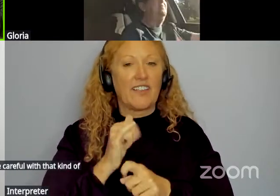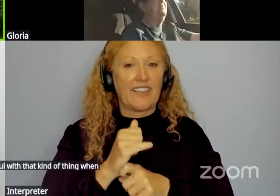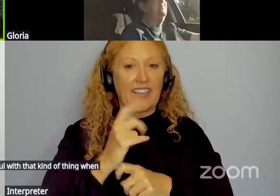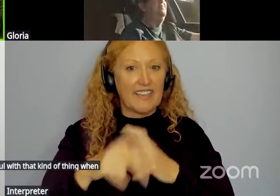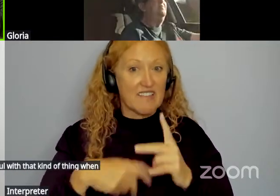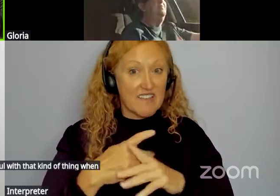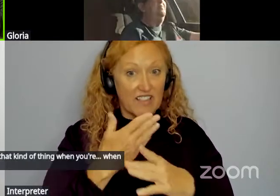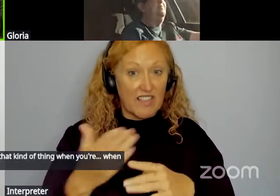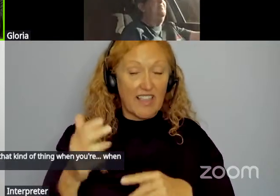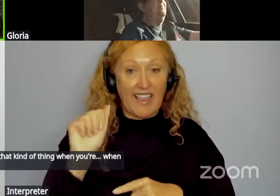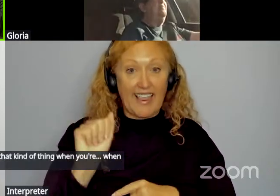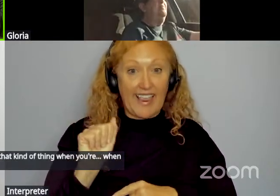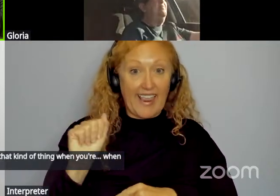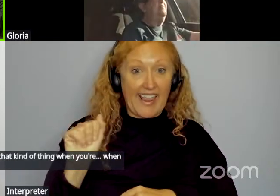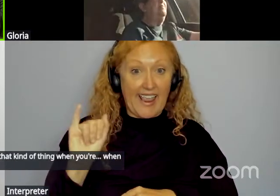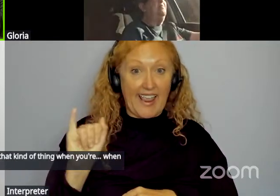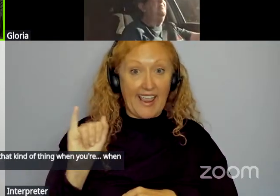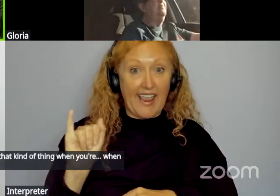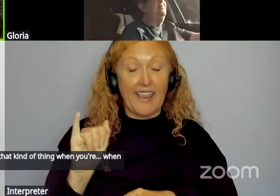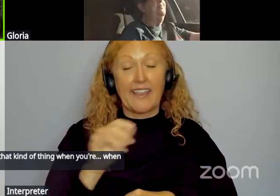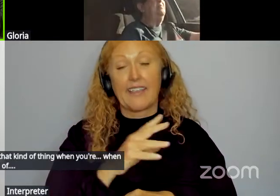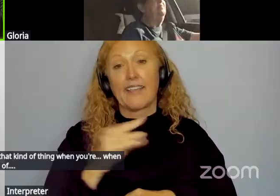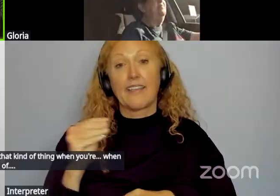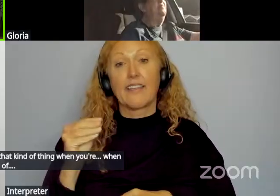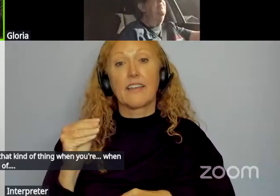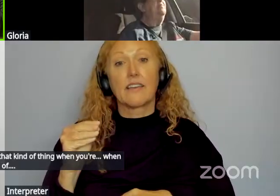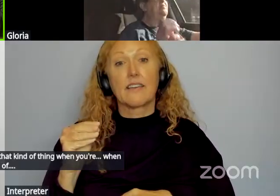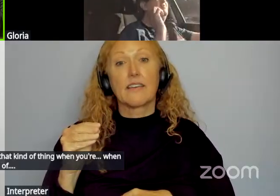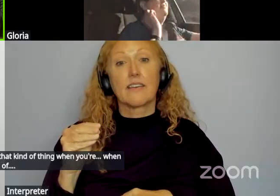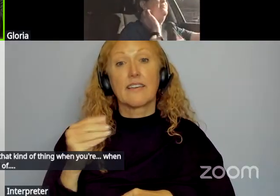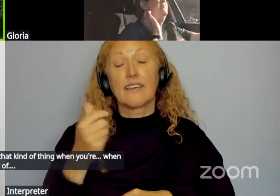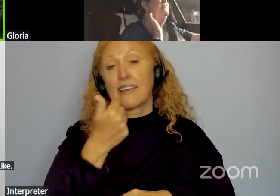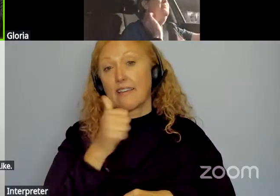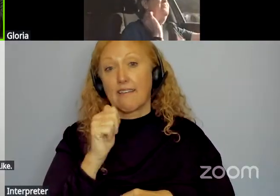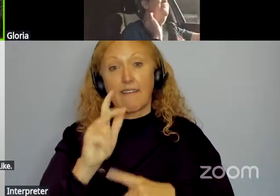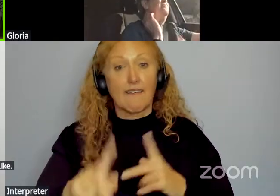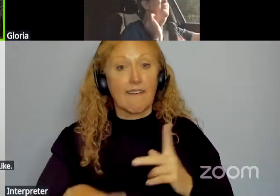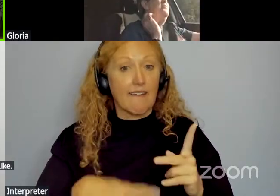dealing with AI and any kind of like